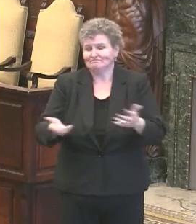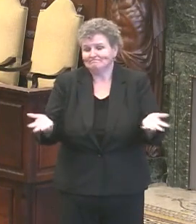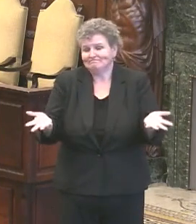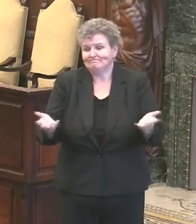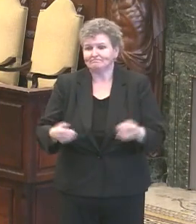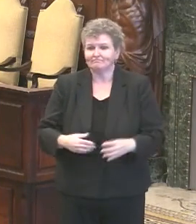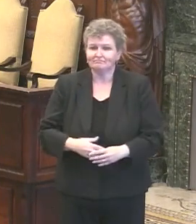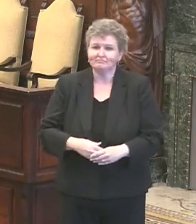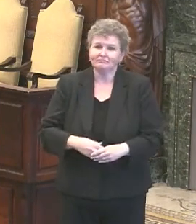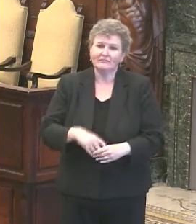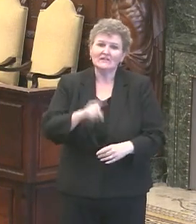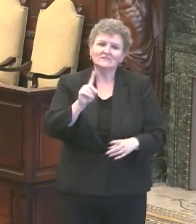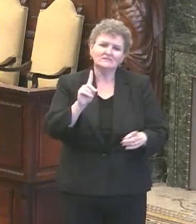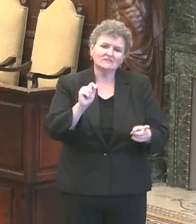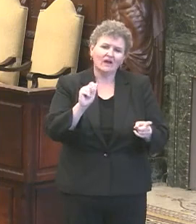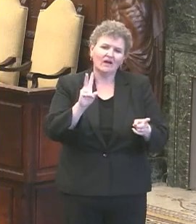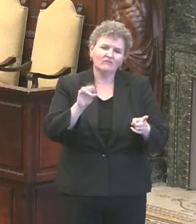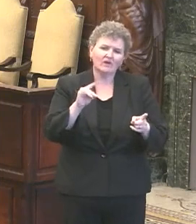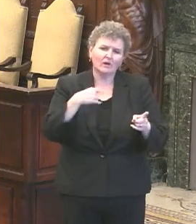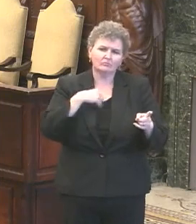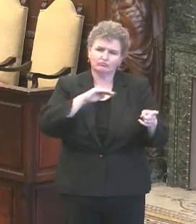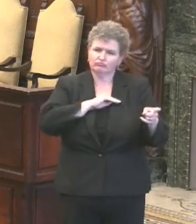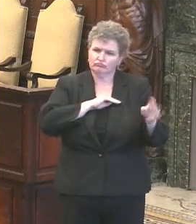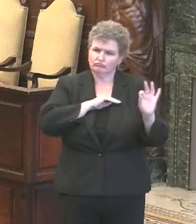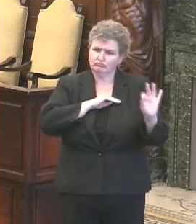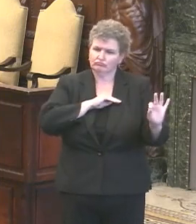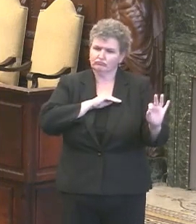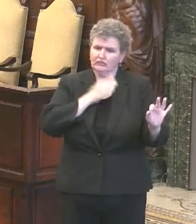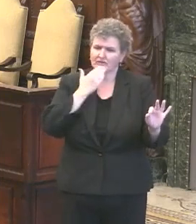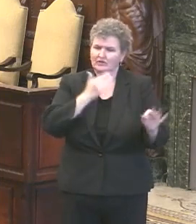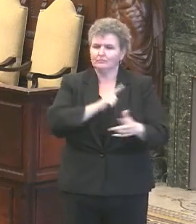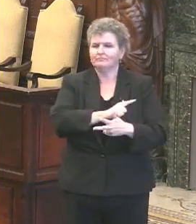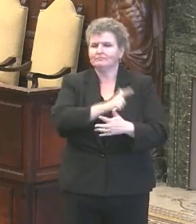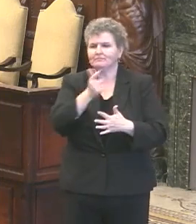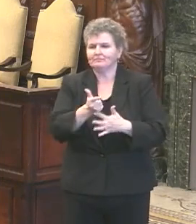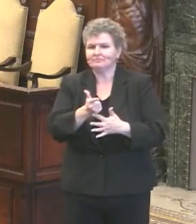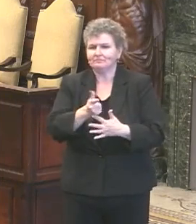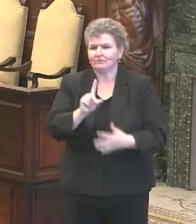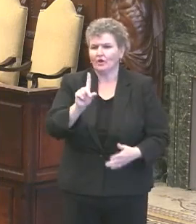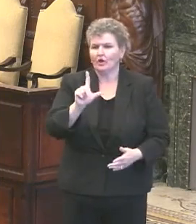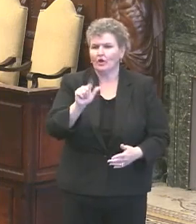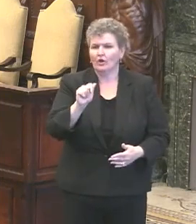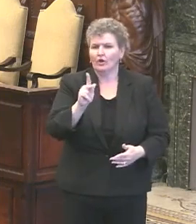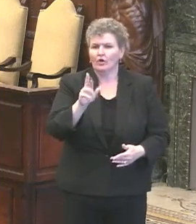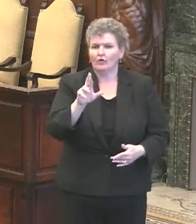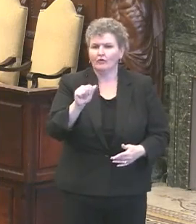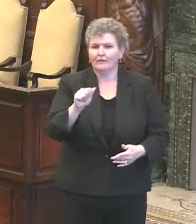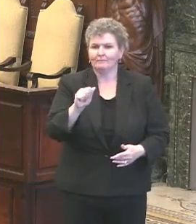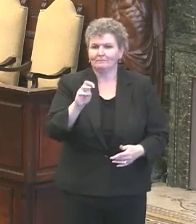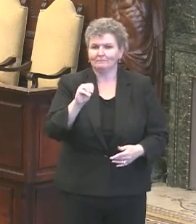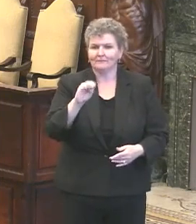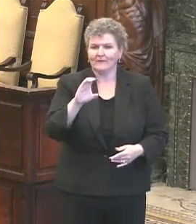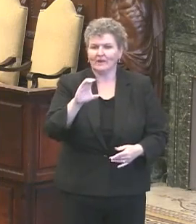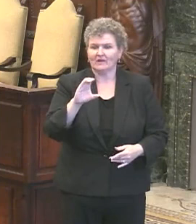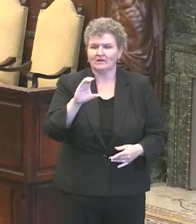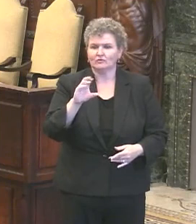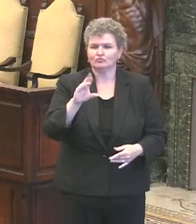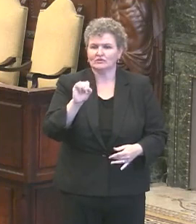David? Jim? I'm good. Okay, very good. Let's go now to Laura McChrystal of the Inquirer.